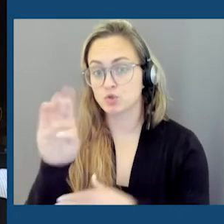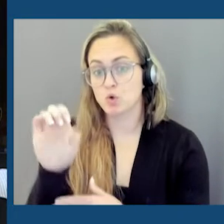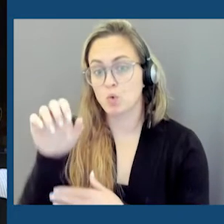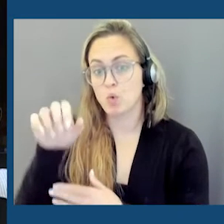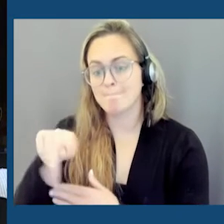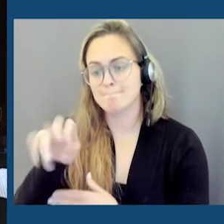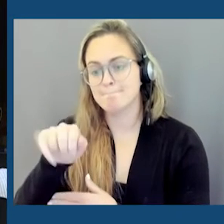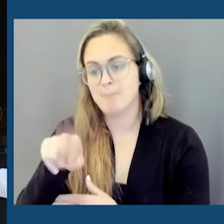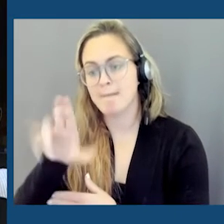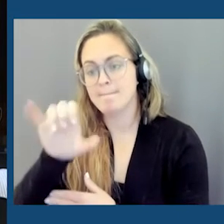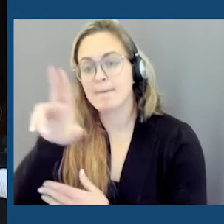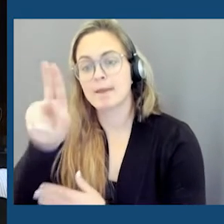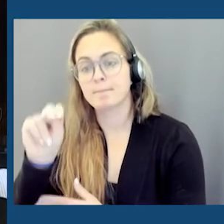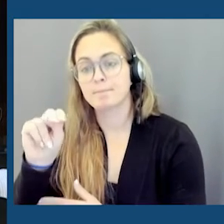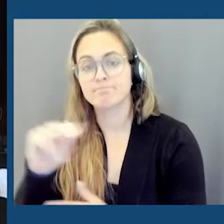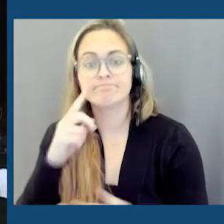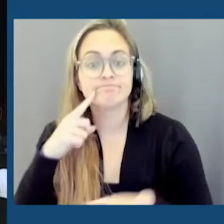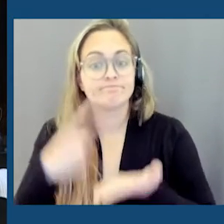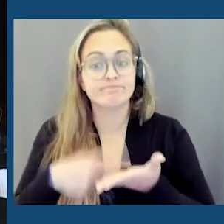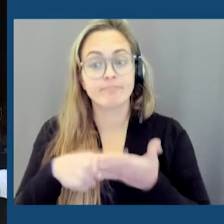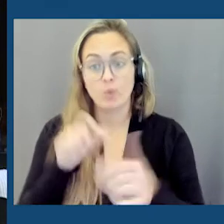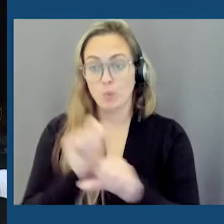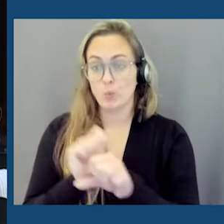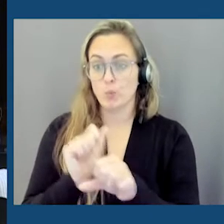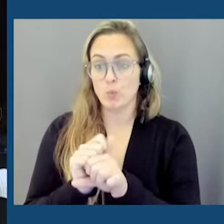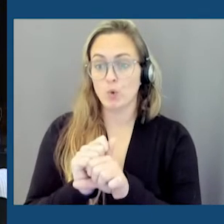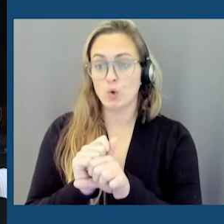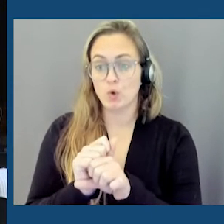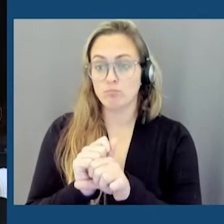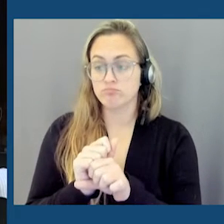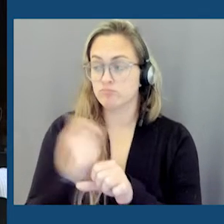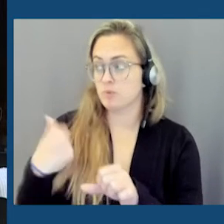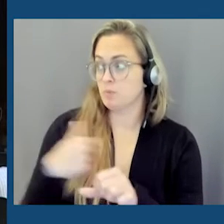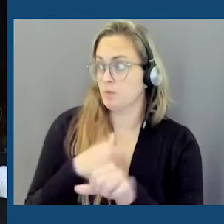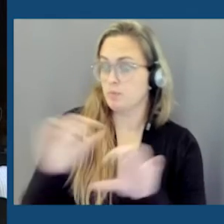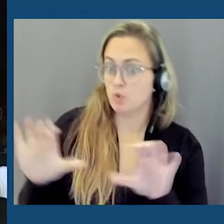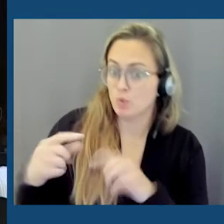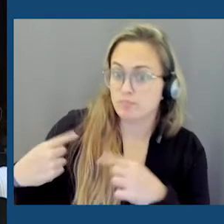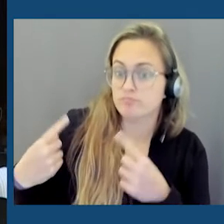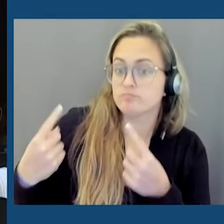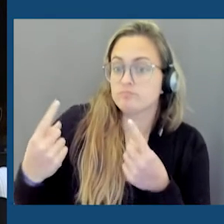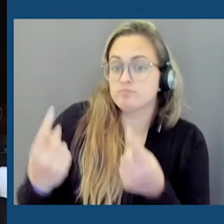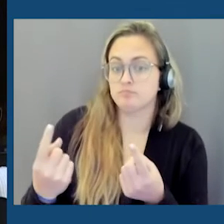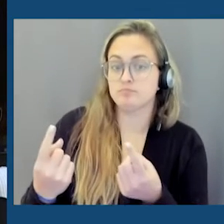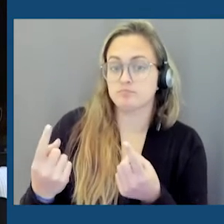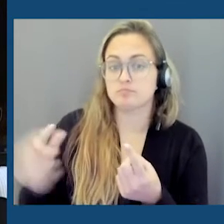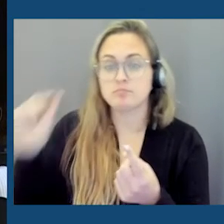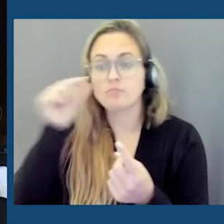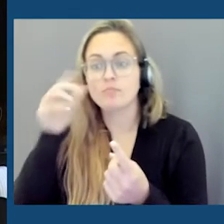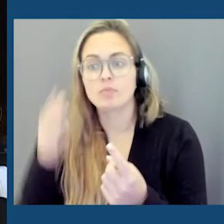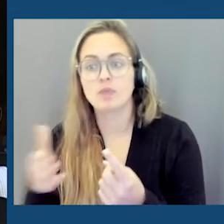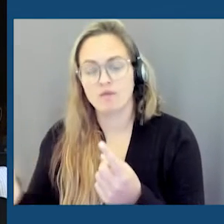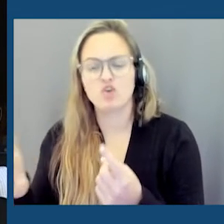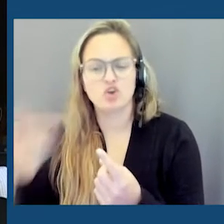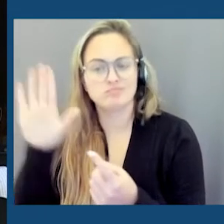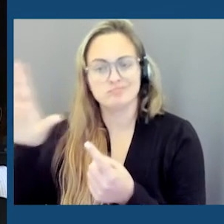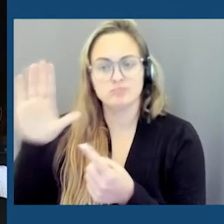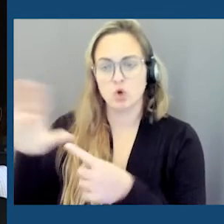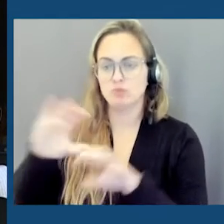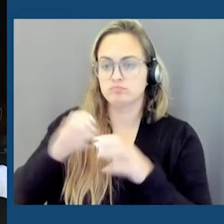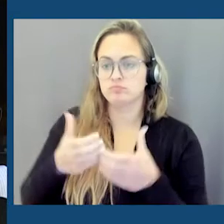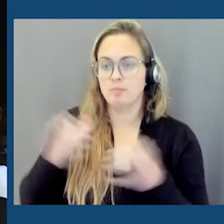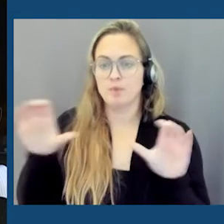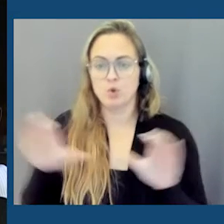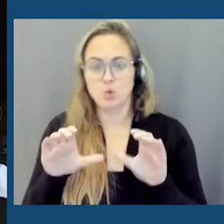here to discuss the work that the administration has done, the Governor Hochul administration has done with regards to gun